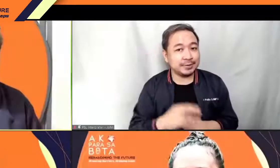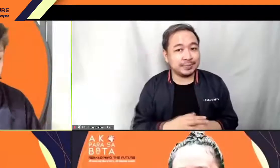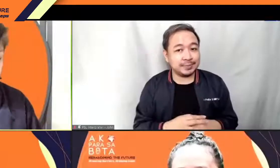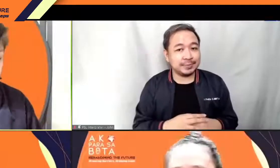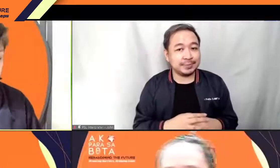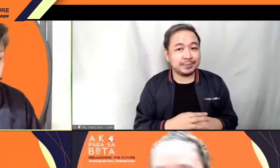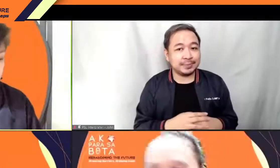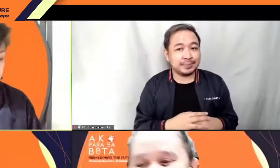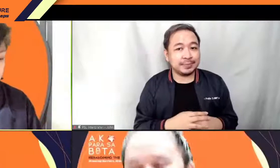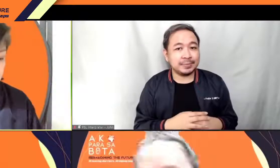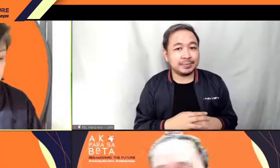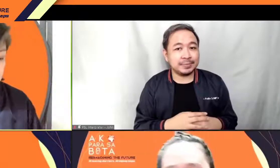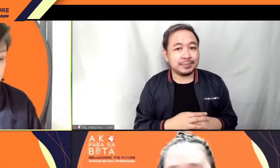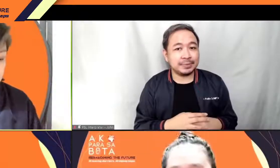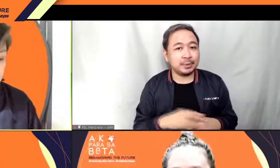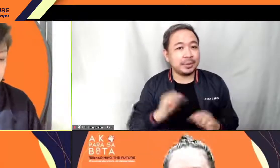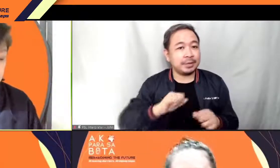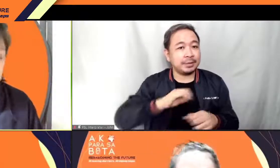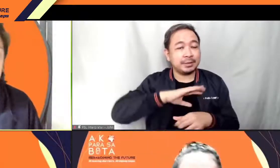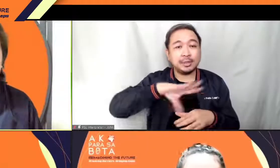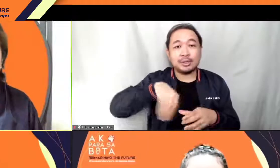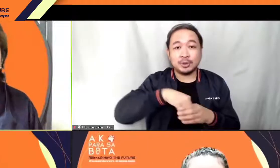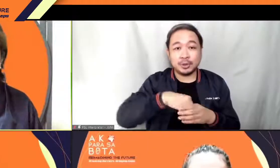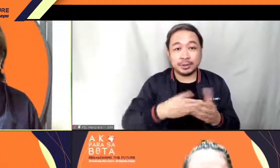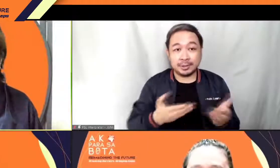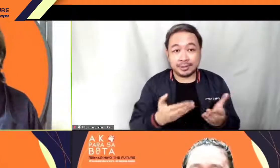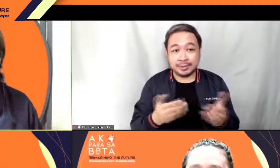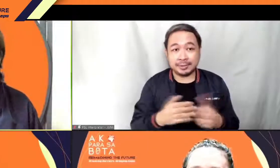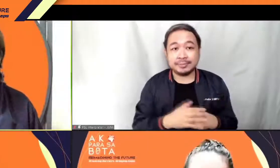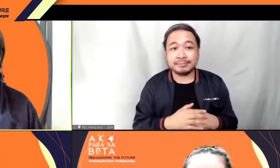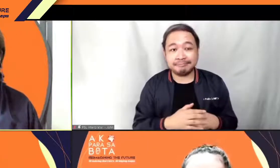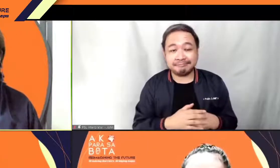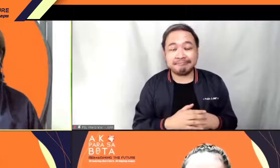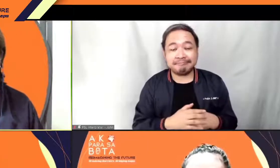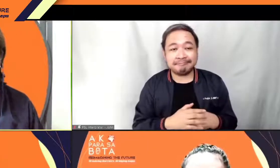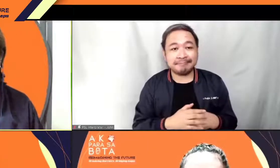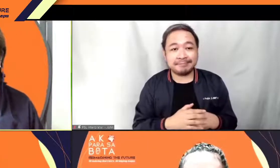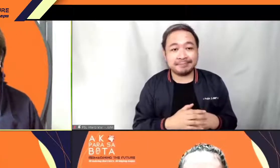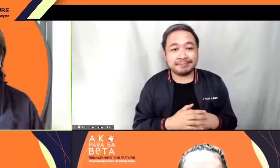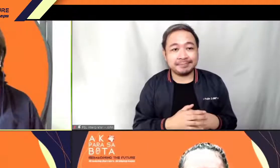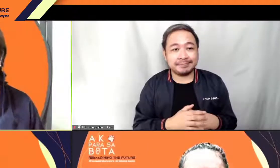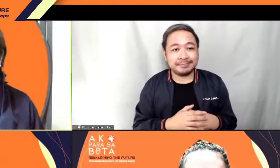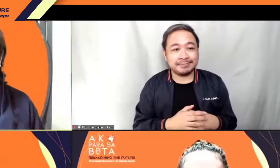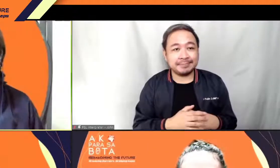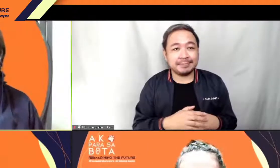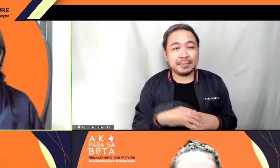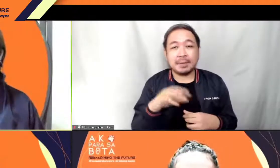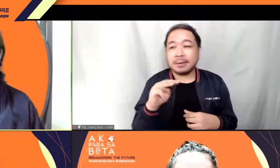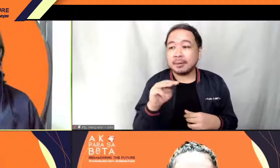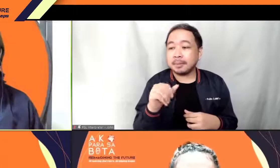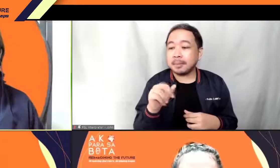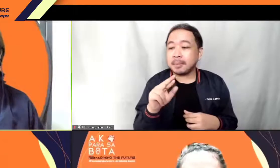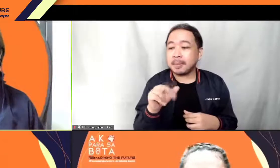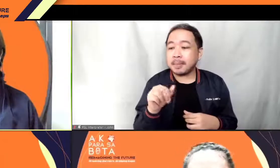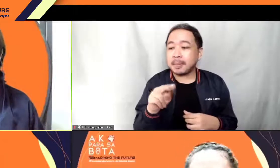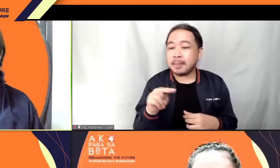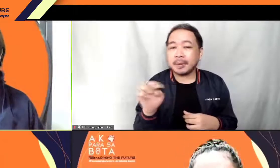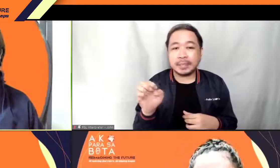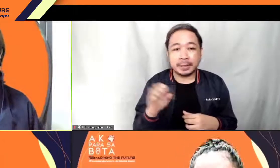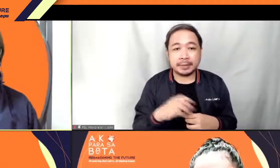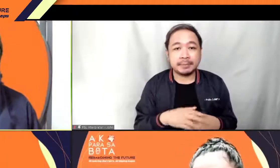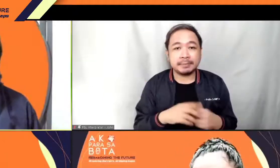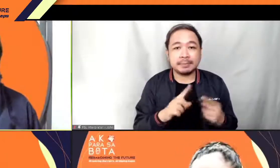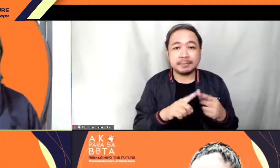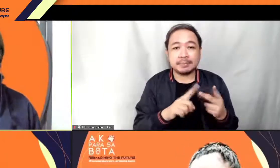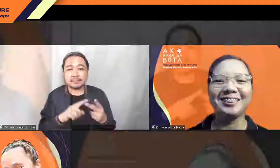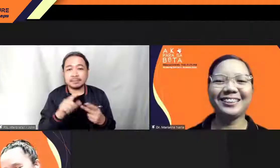to join me in the Zoom space. Dr. Marian, there you go. Hi, Dr. Marian. Miss Tere,